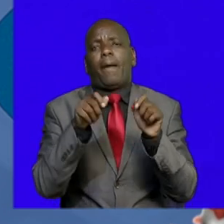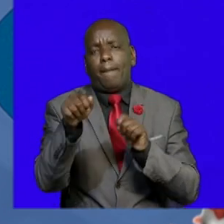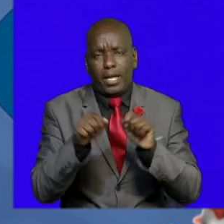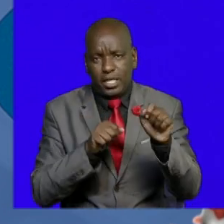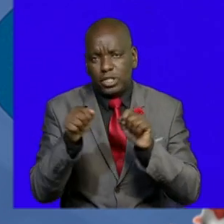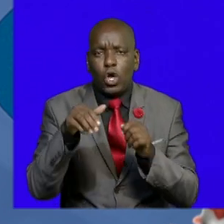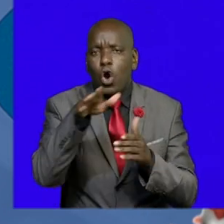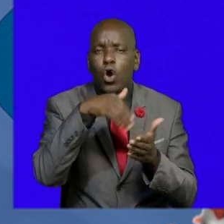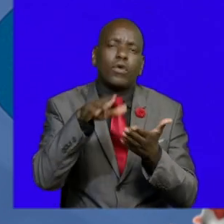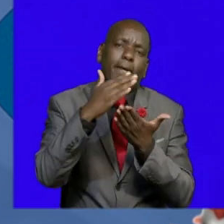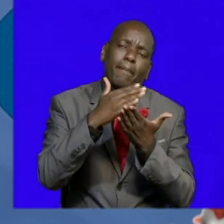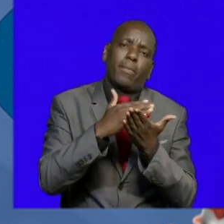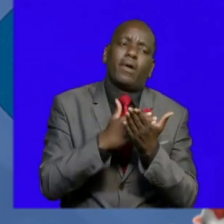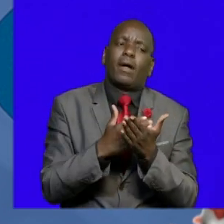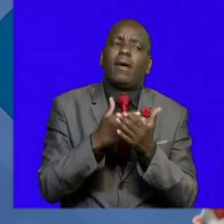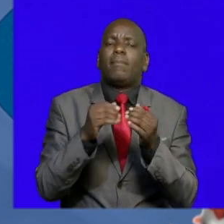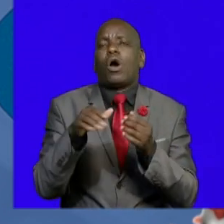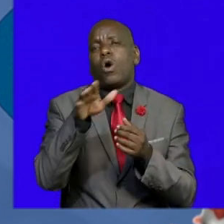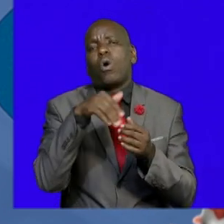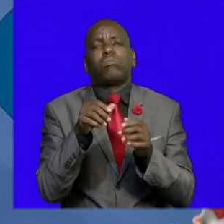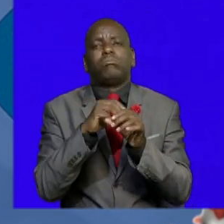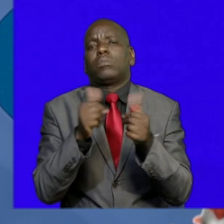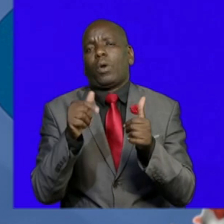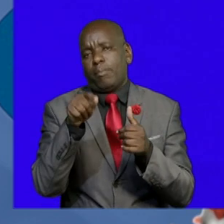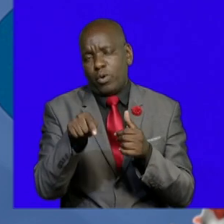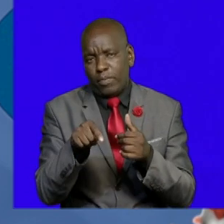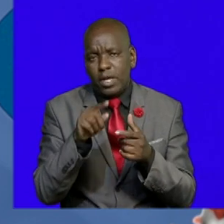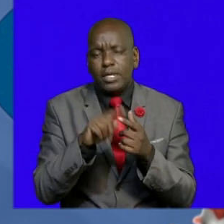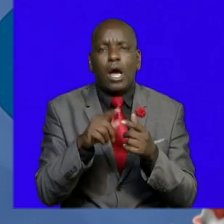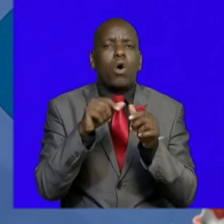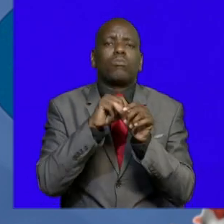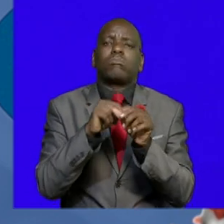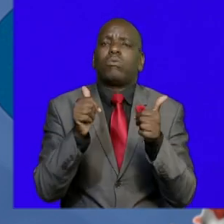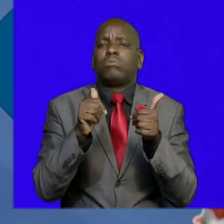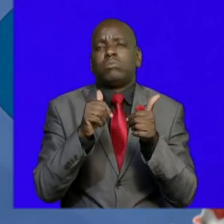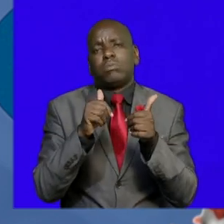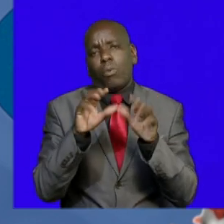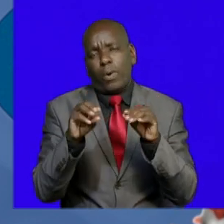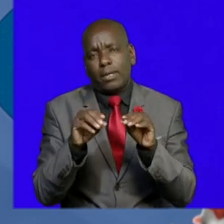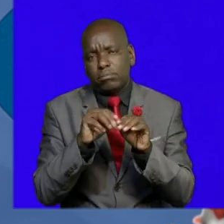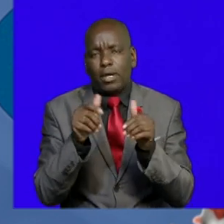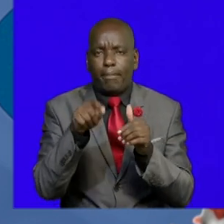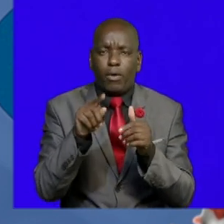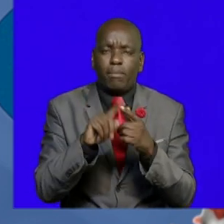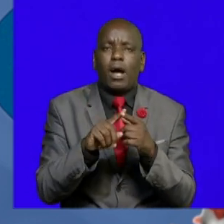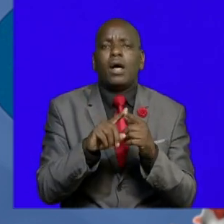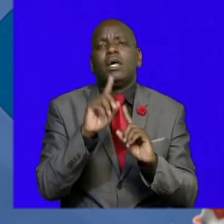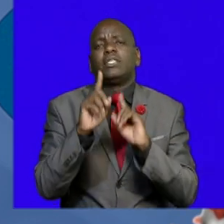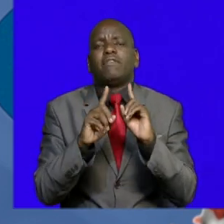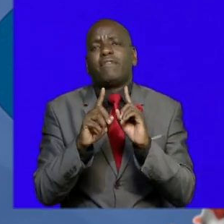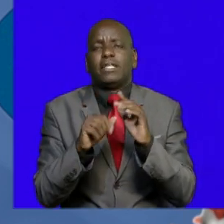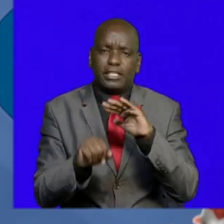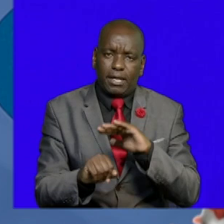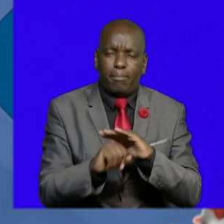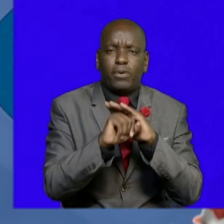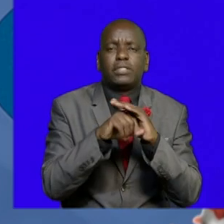our processes. And all those processes are at an advanced stage. Good progress has indeed been made, with some pledges